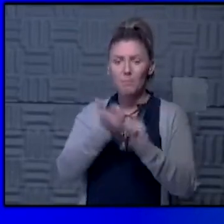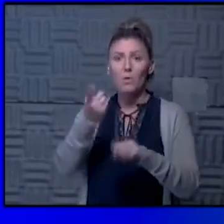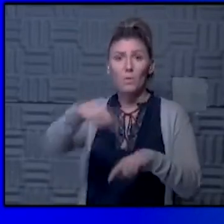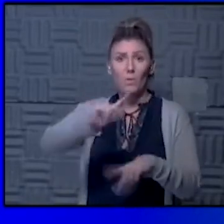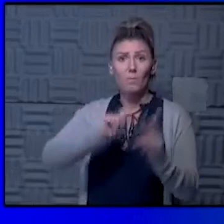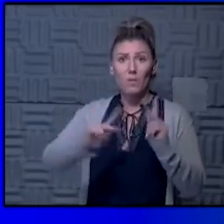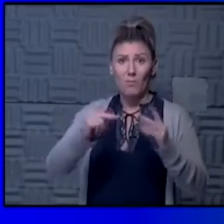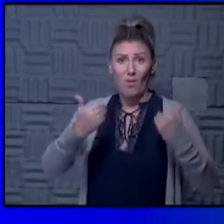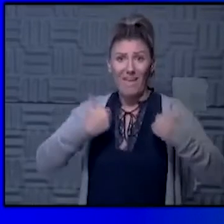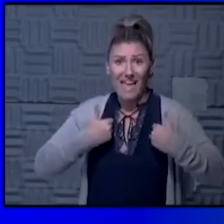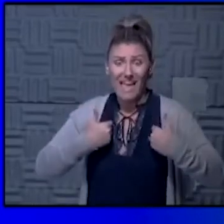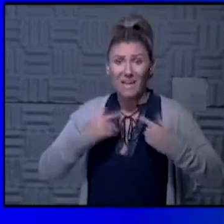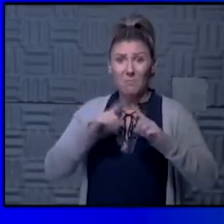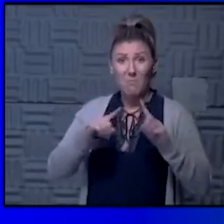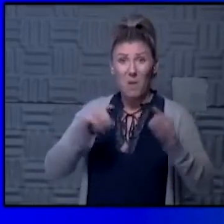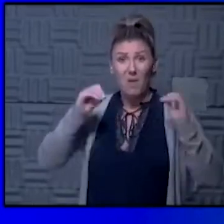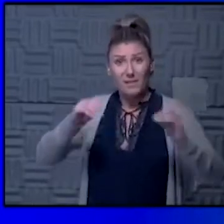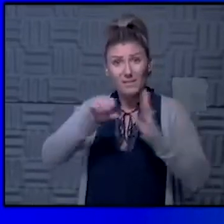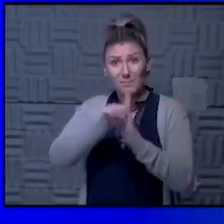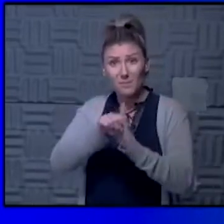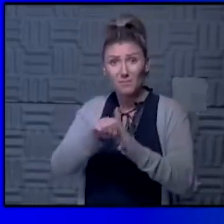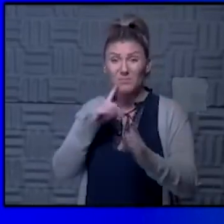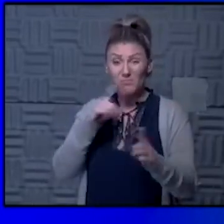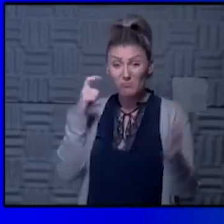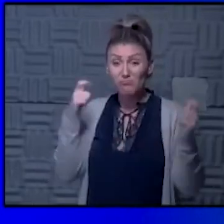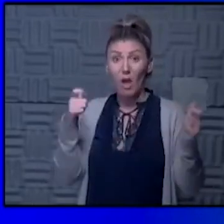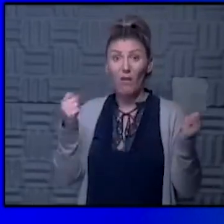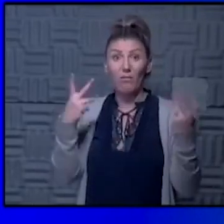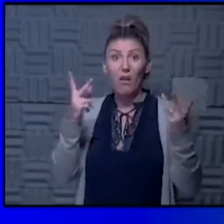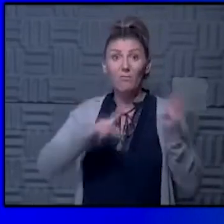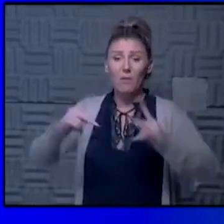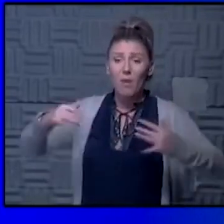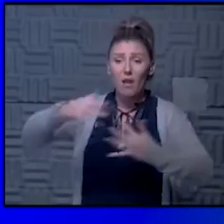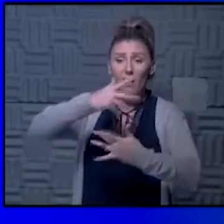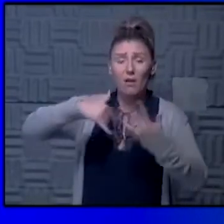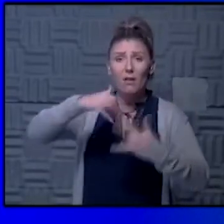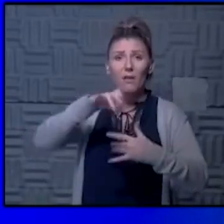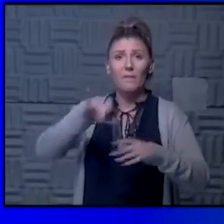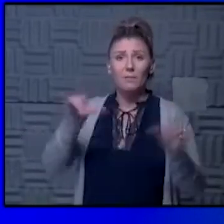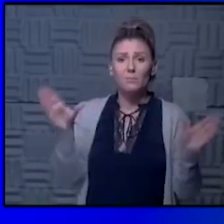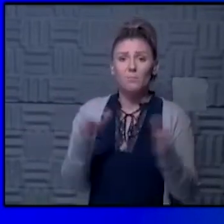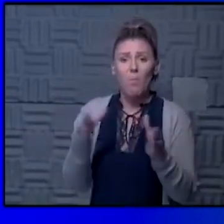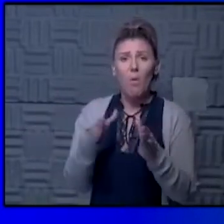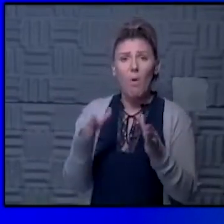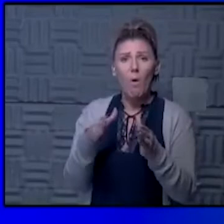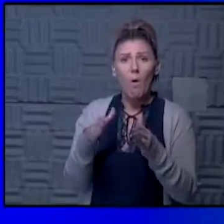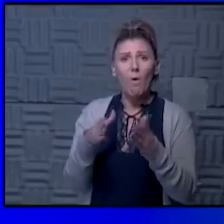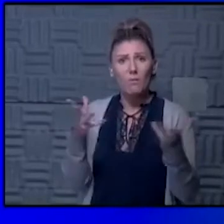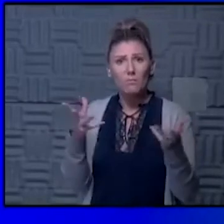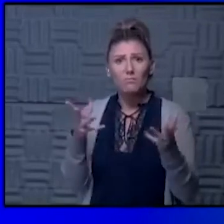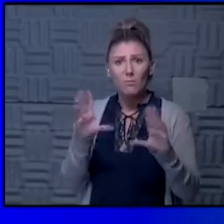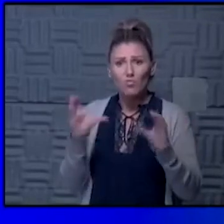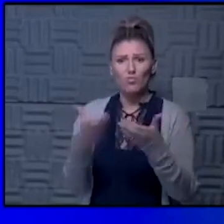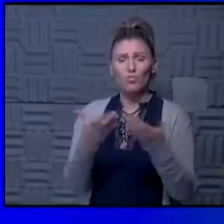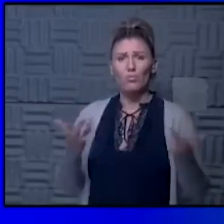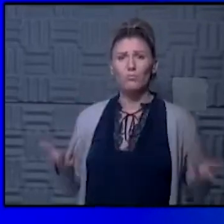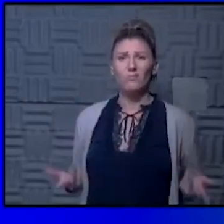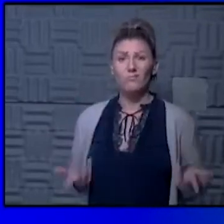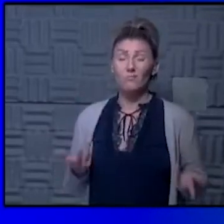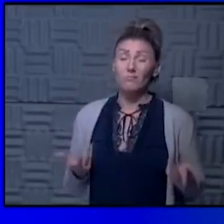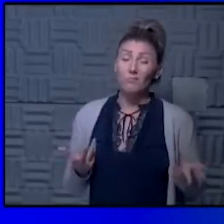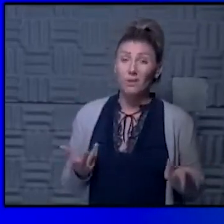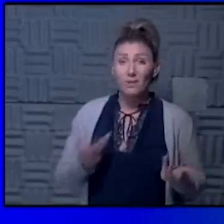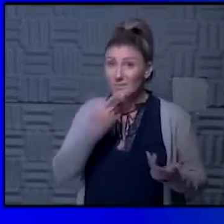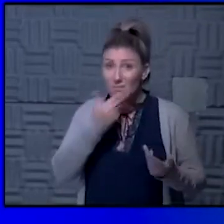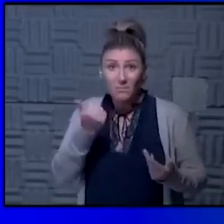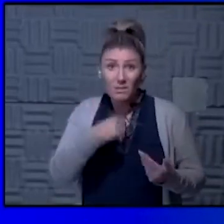people had it, although were asymptomatic. So there was a large amount of people, a large percentage in that small gathering as well. And that's